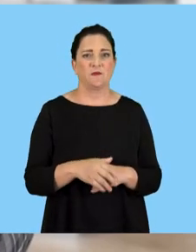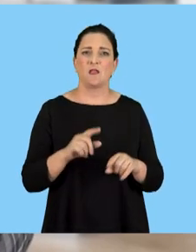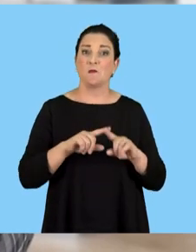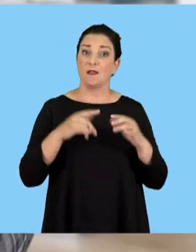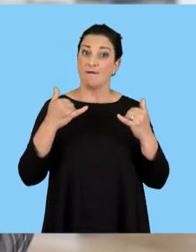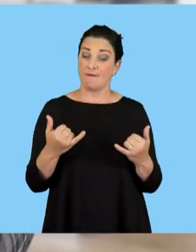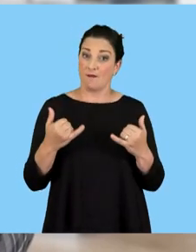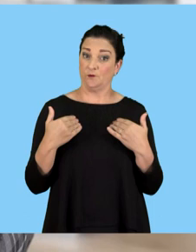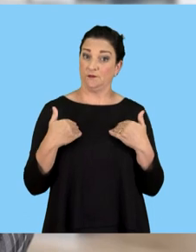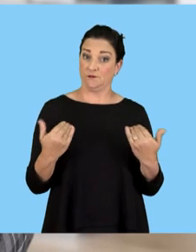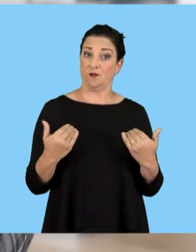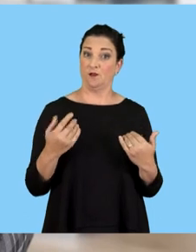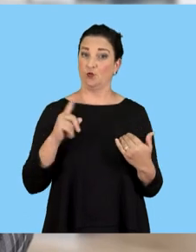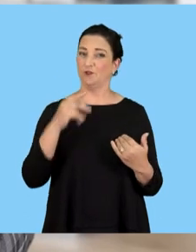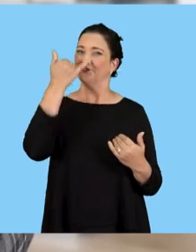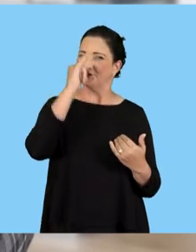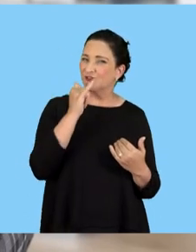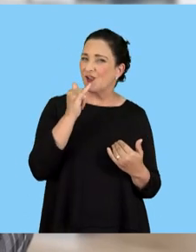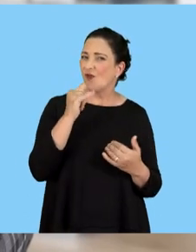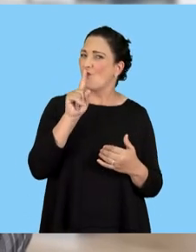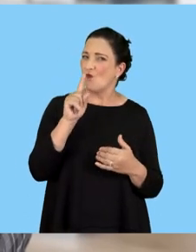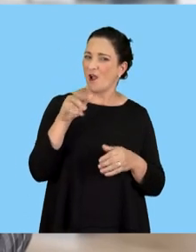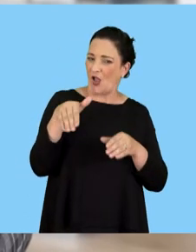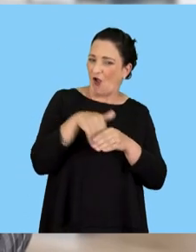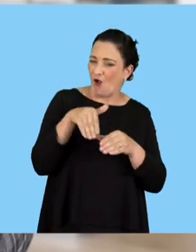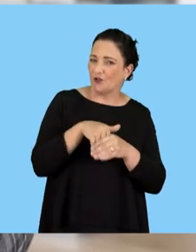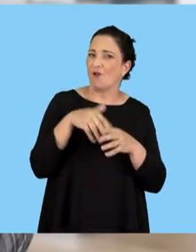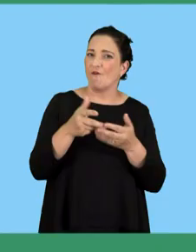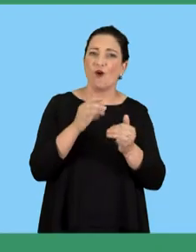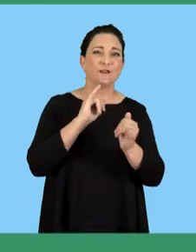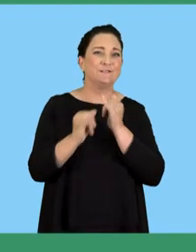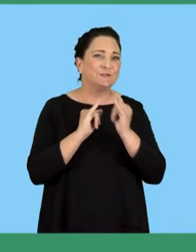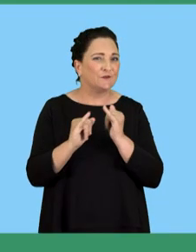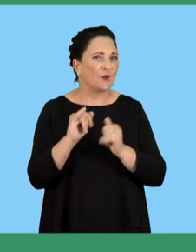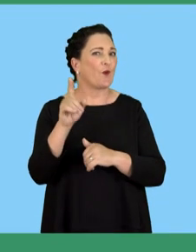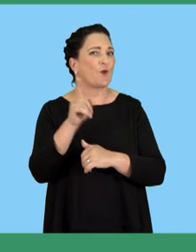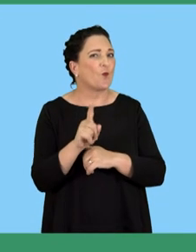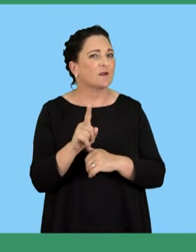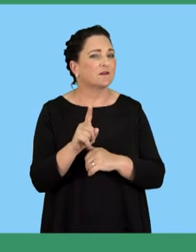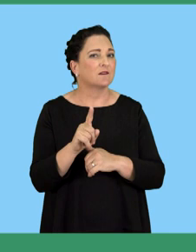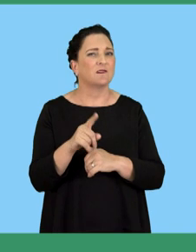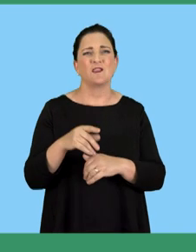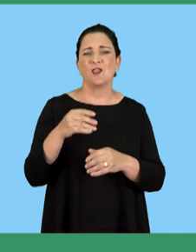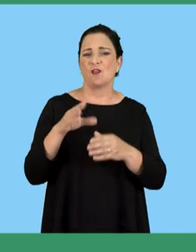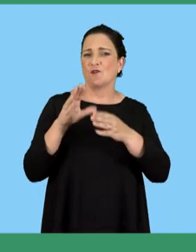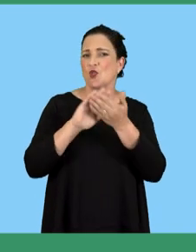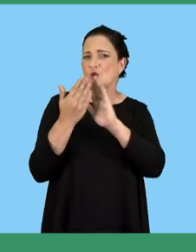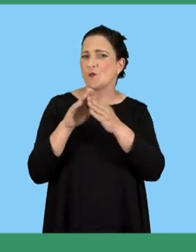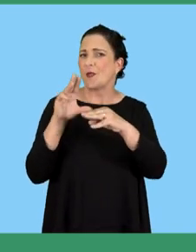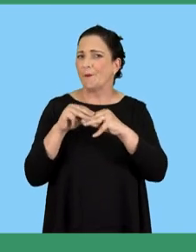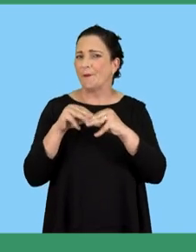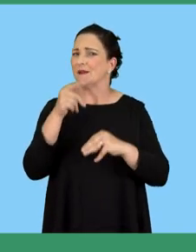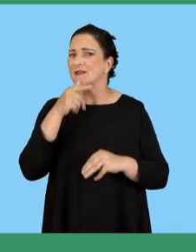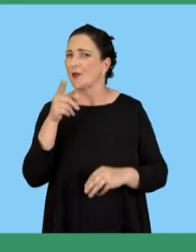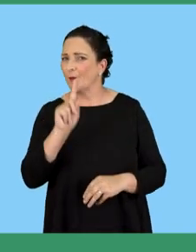we start now checking the contents of the interview to say what are the community members saying,